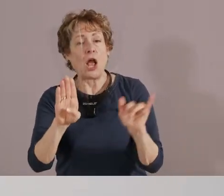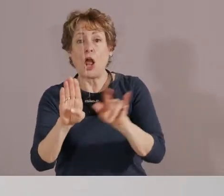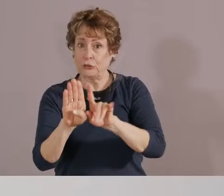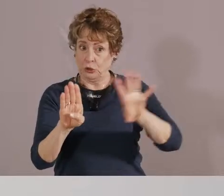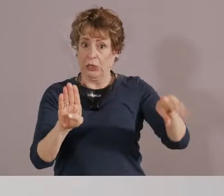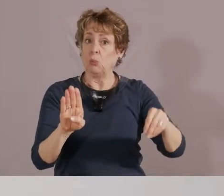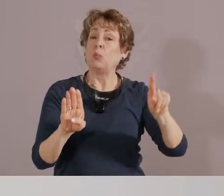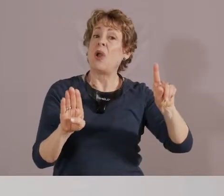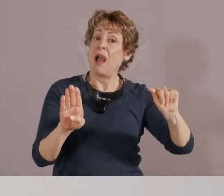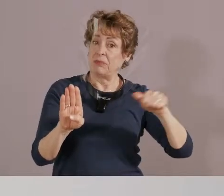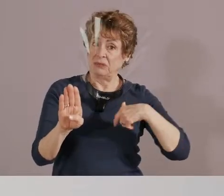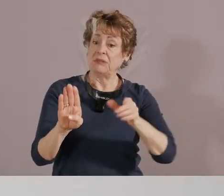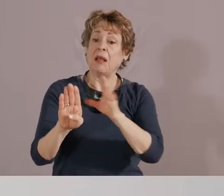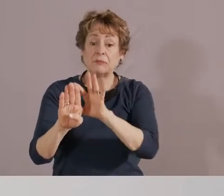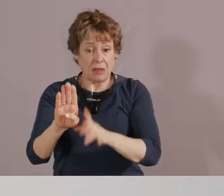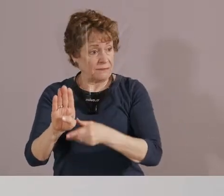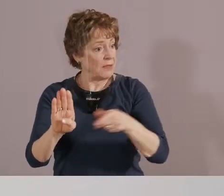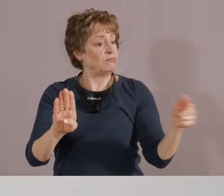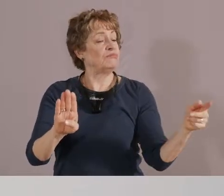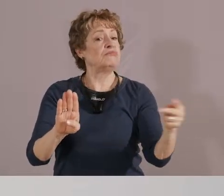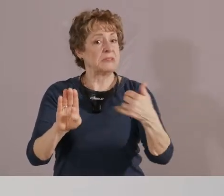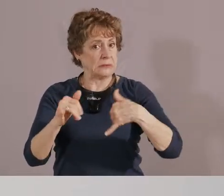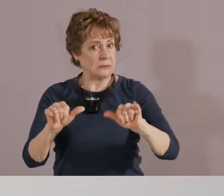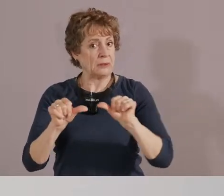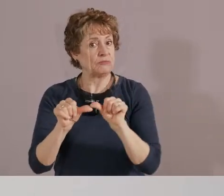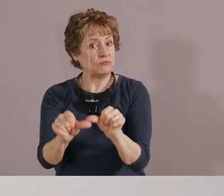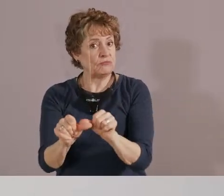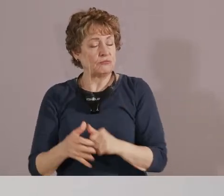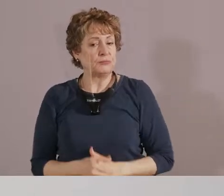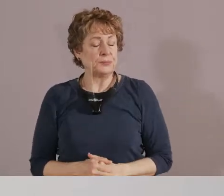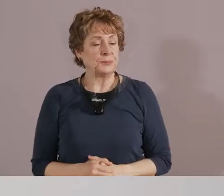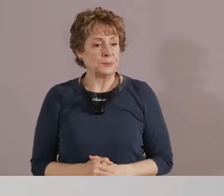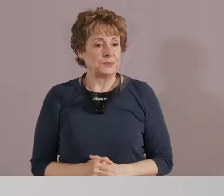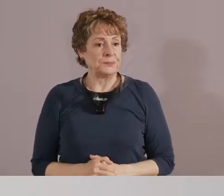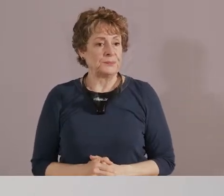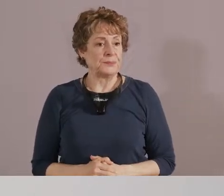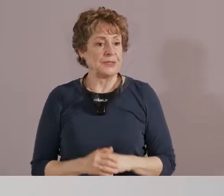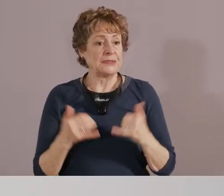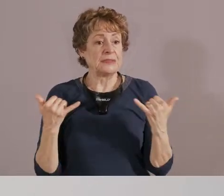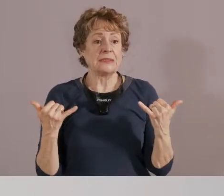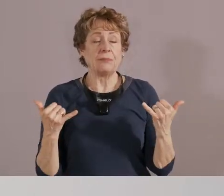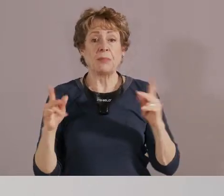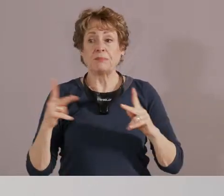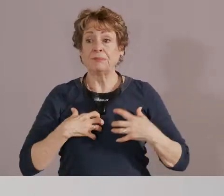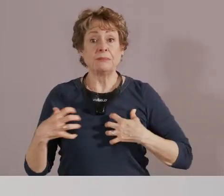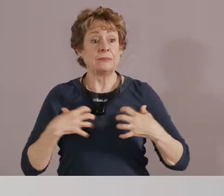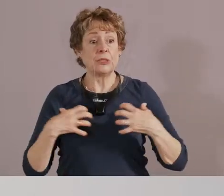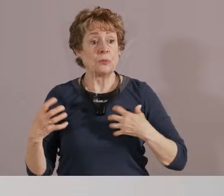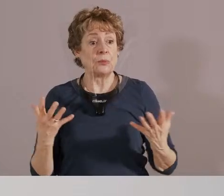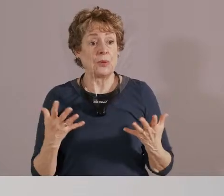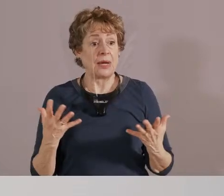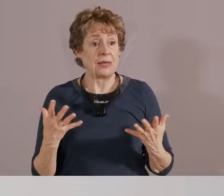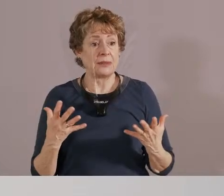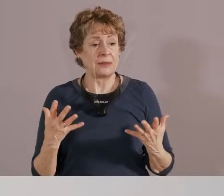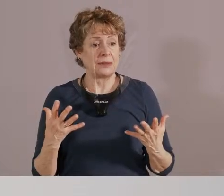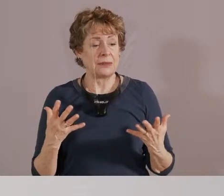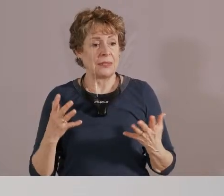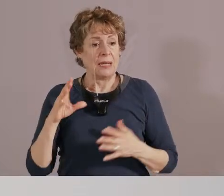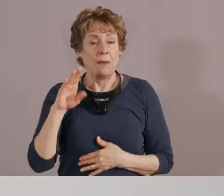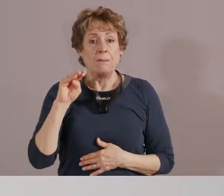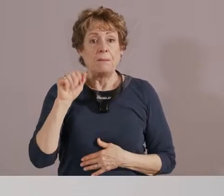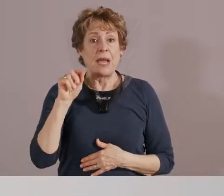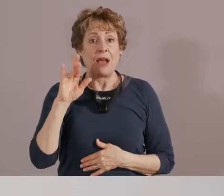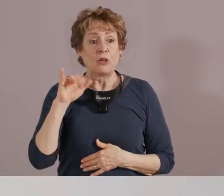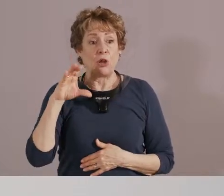that they can't schedule any more appointments due to supply. And they're actually advising folks to possibly look